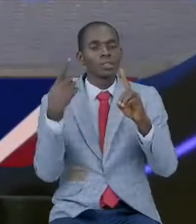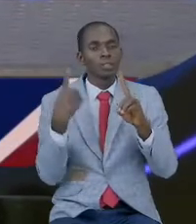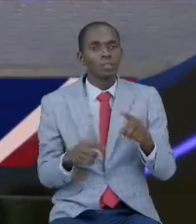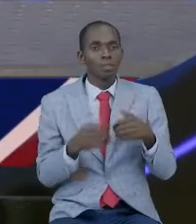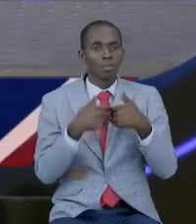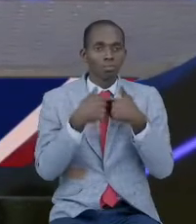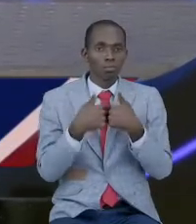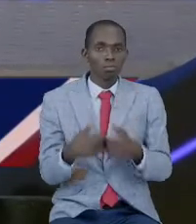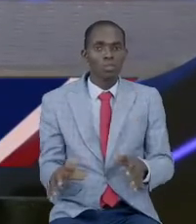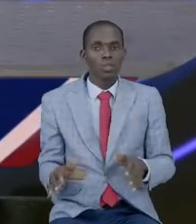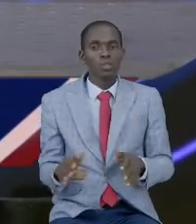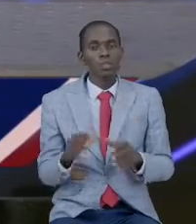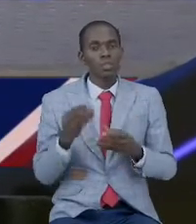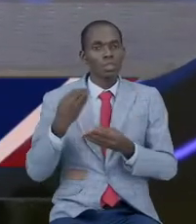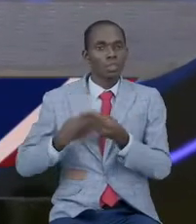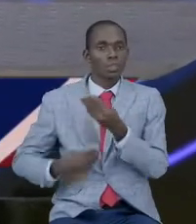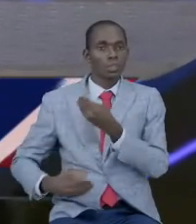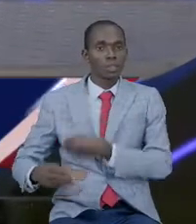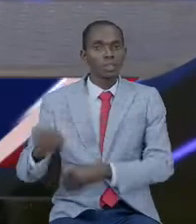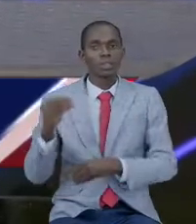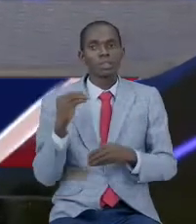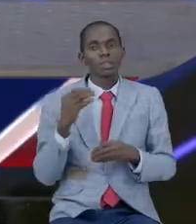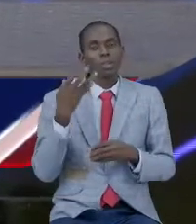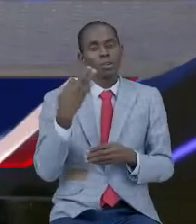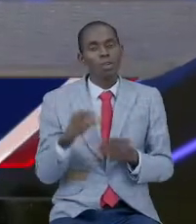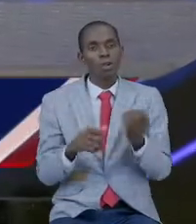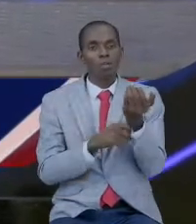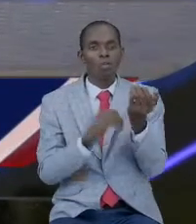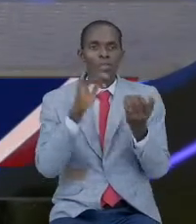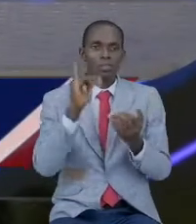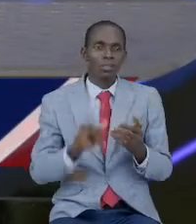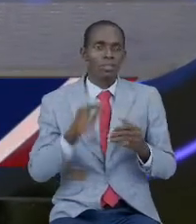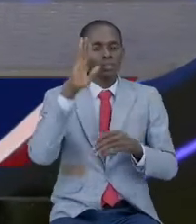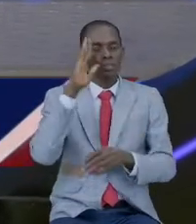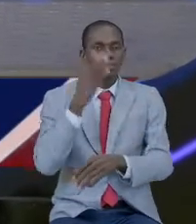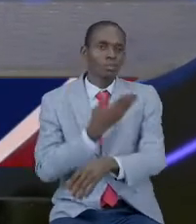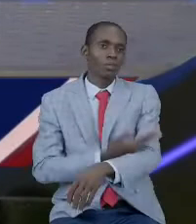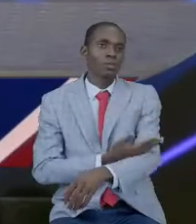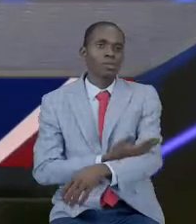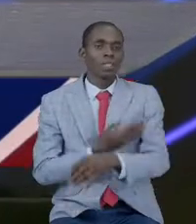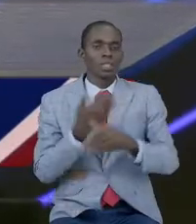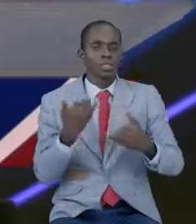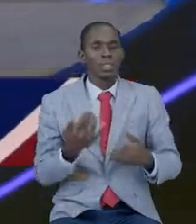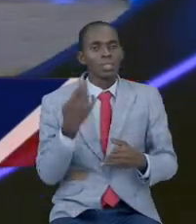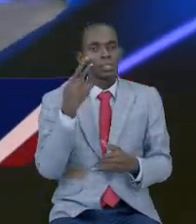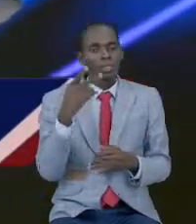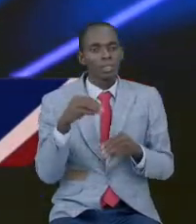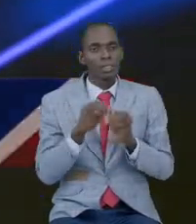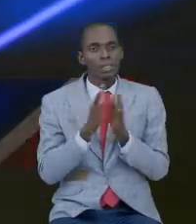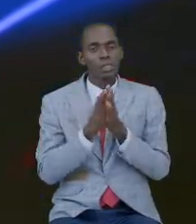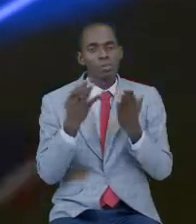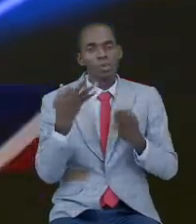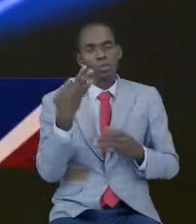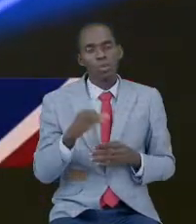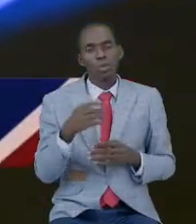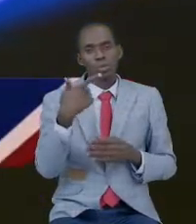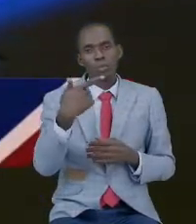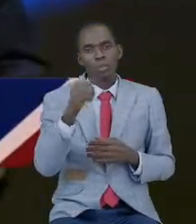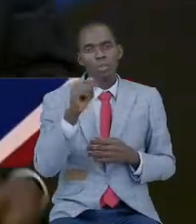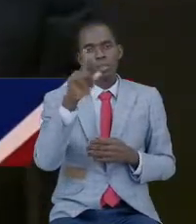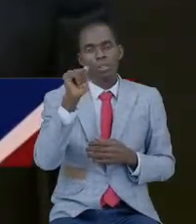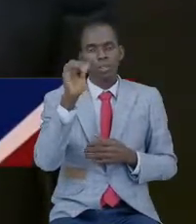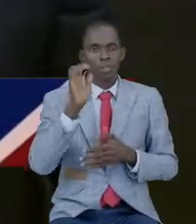forfeited inheritance of fleshly sons. We're looking at Galatians chapter 4 verse